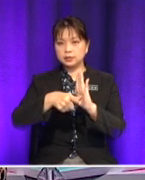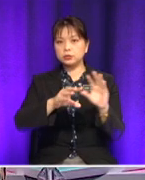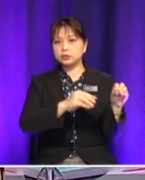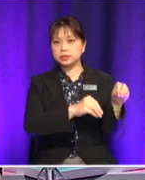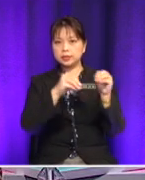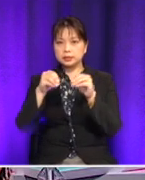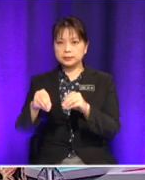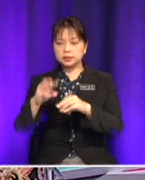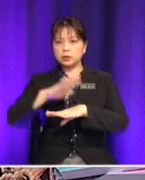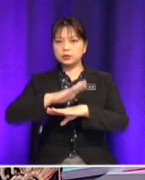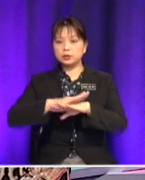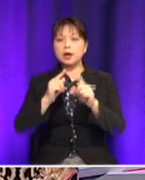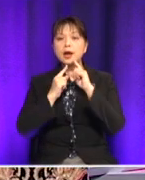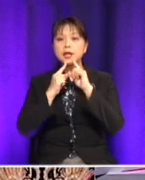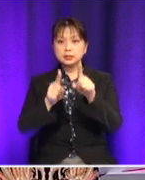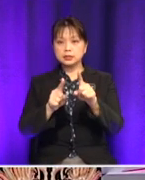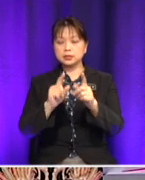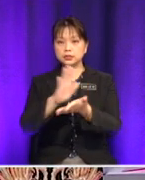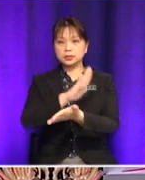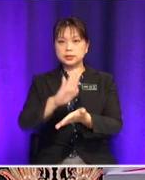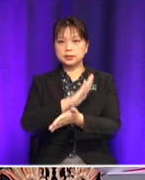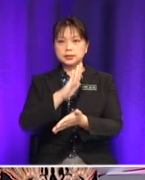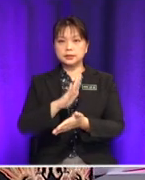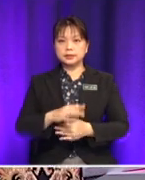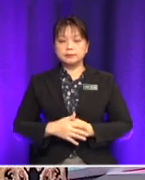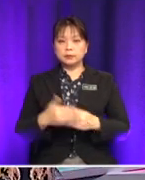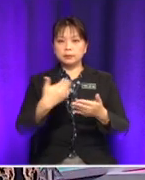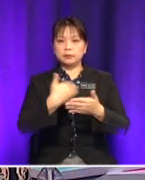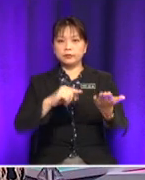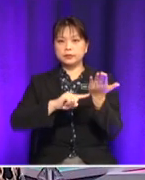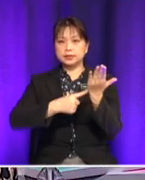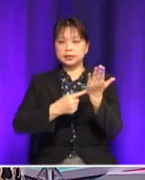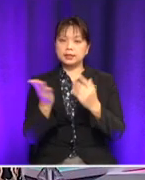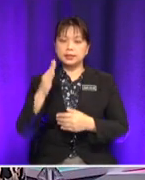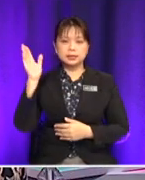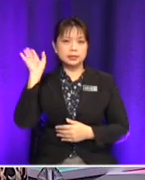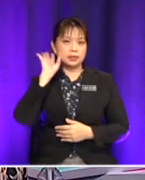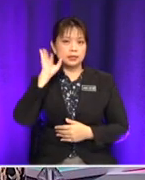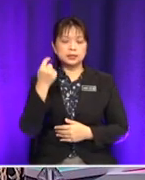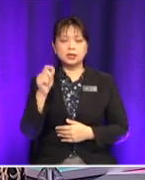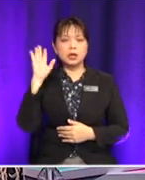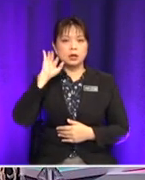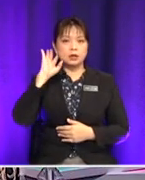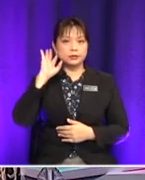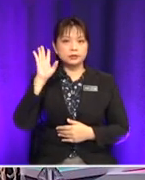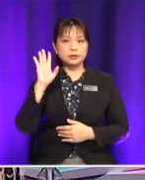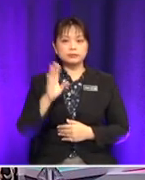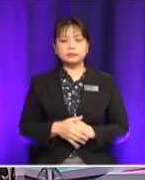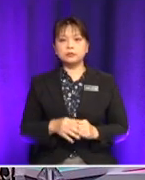Mm-hmm. So basically, this is the example. Now, before we start, let us just hear the audio for an